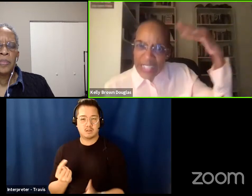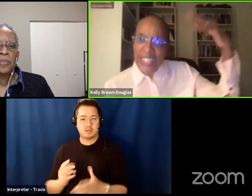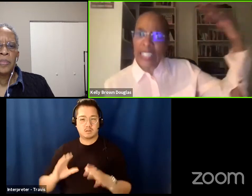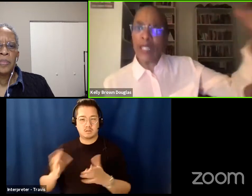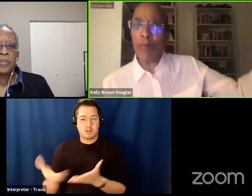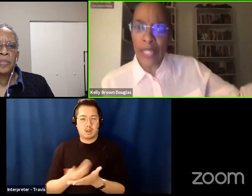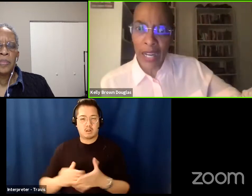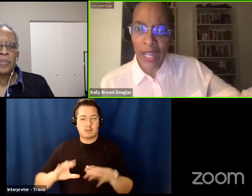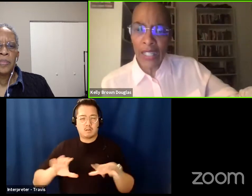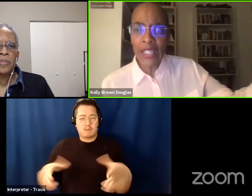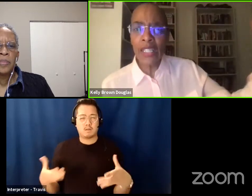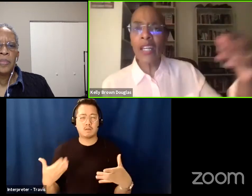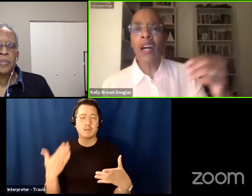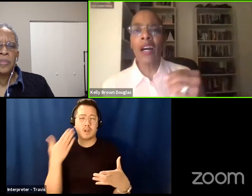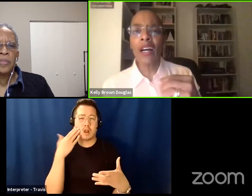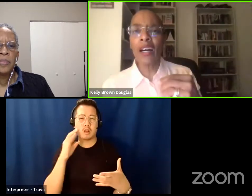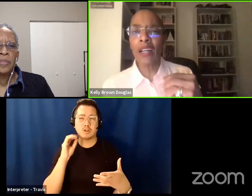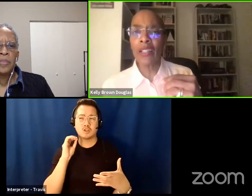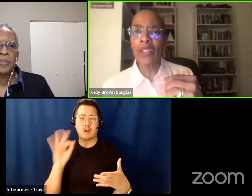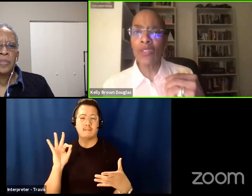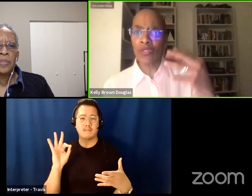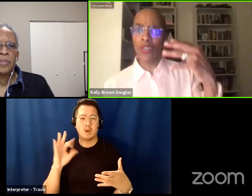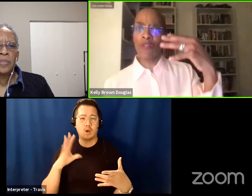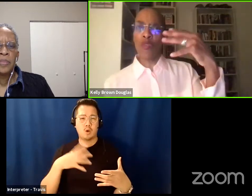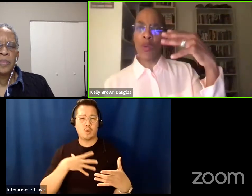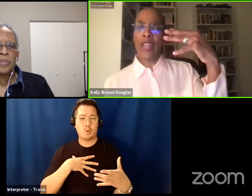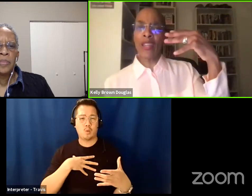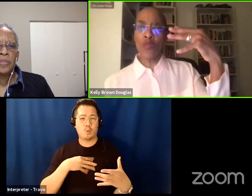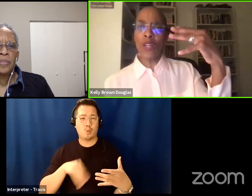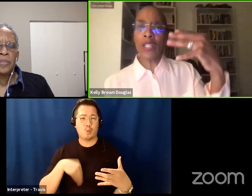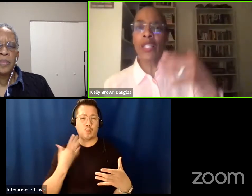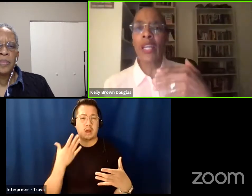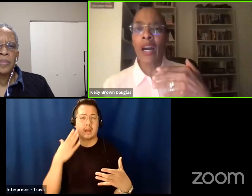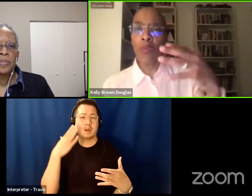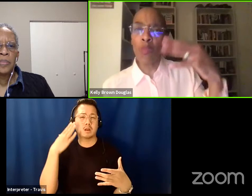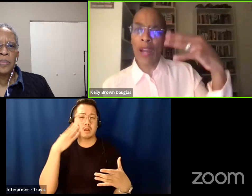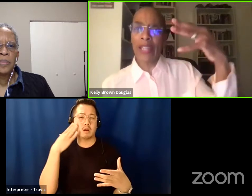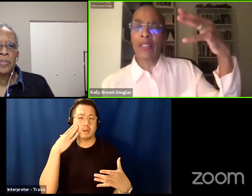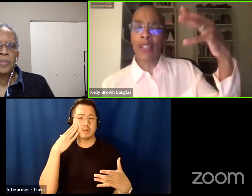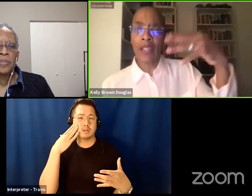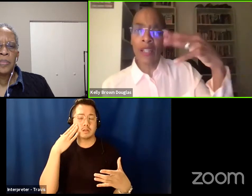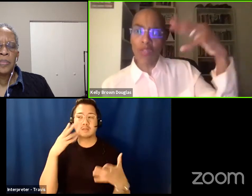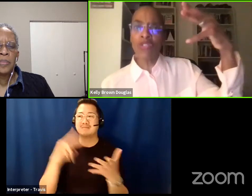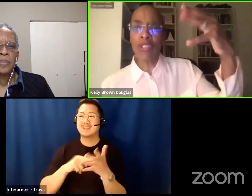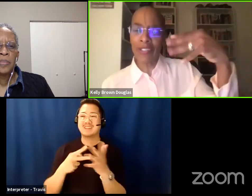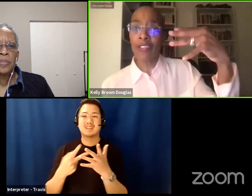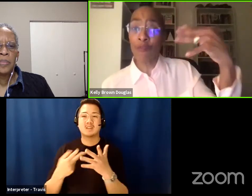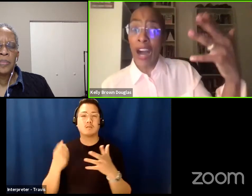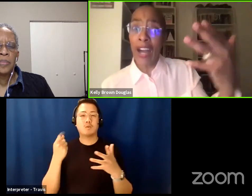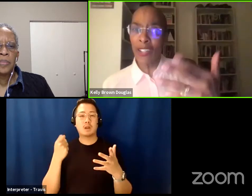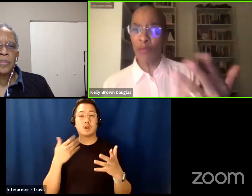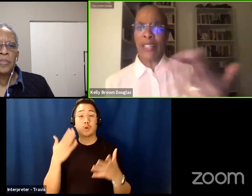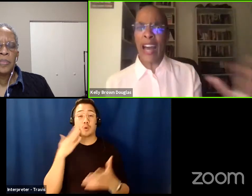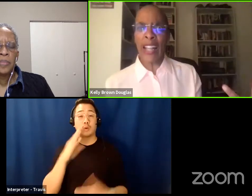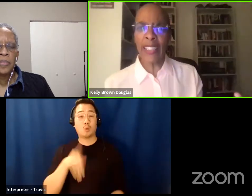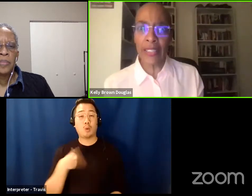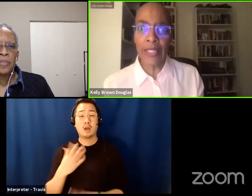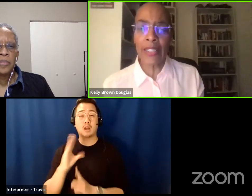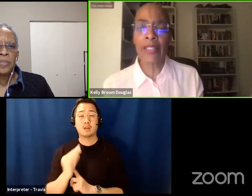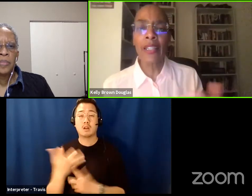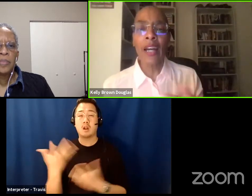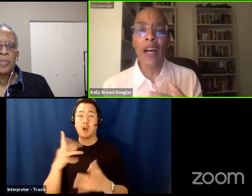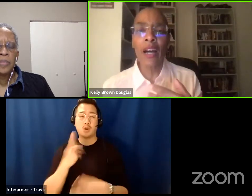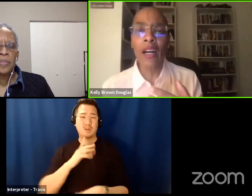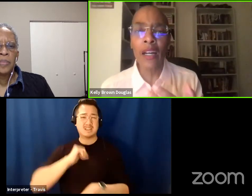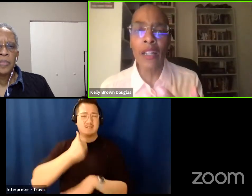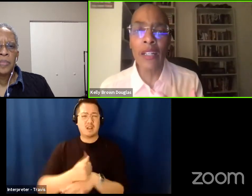and can't see beyond. Sort of the way in which a white culture has defined what knowledge